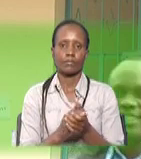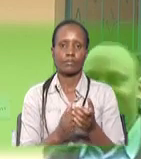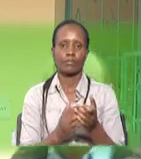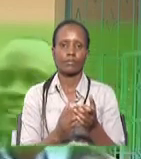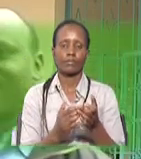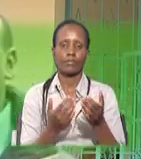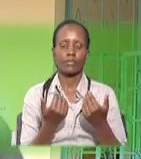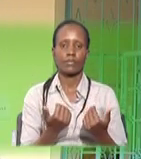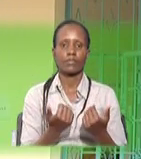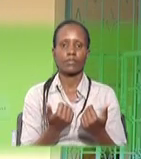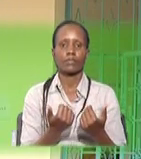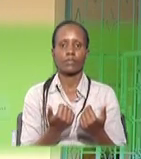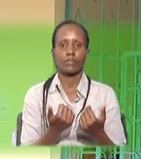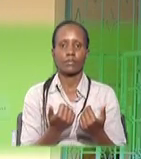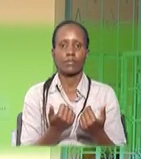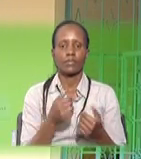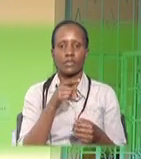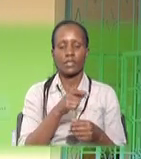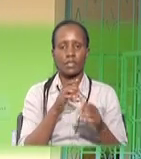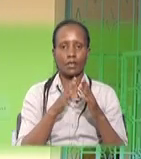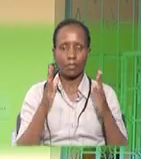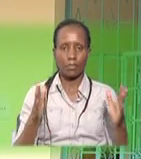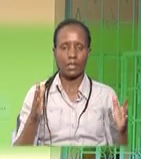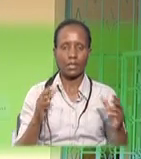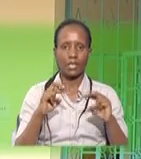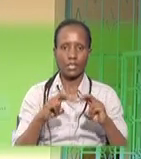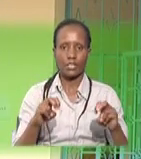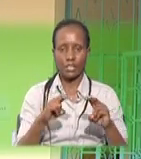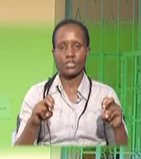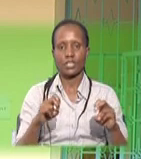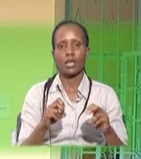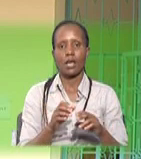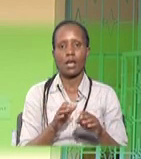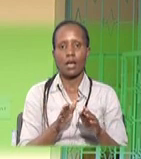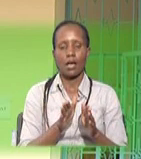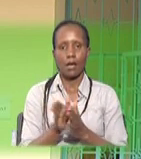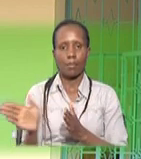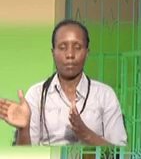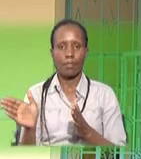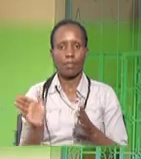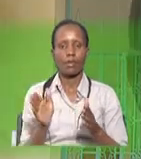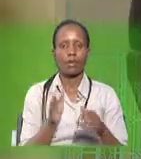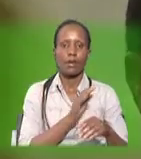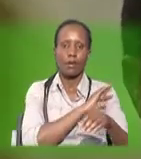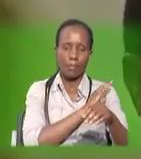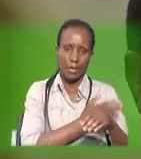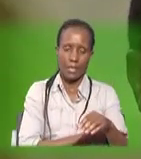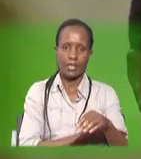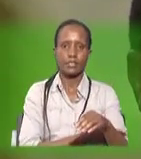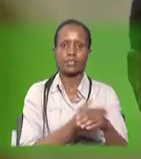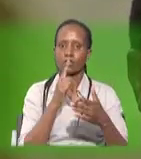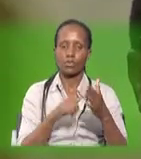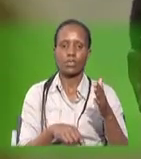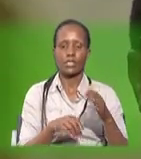MIRD, which is the main research arm of National Irrigation Board. The mandate of NIB definitely